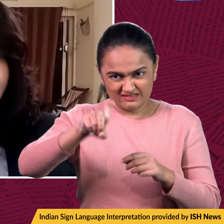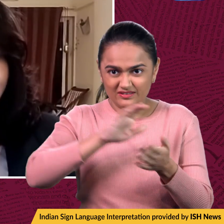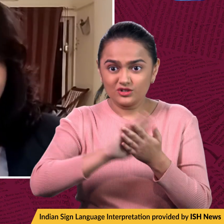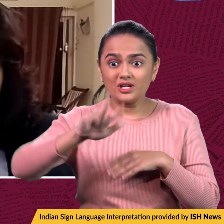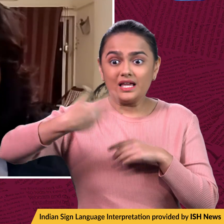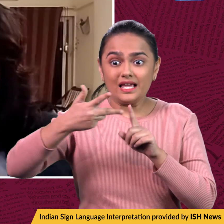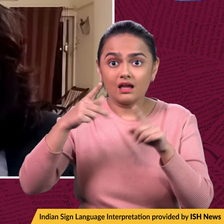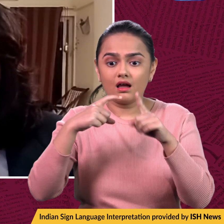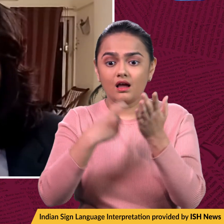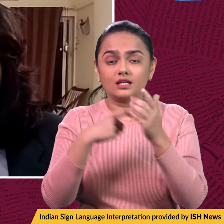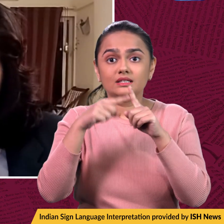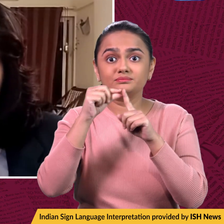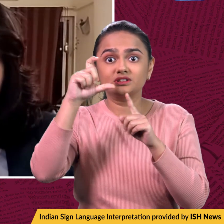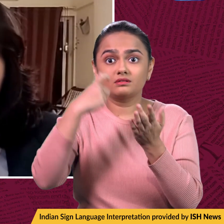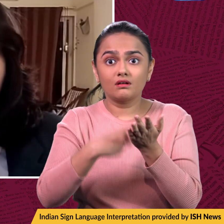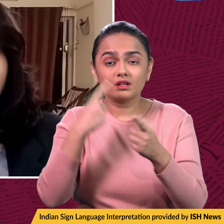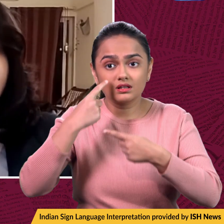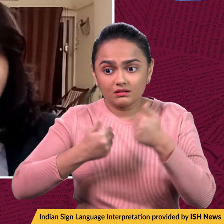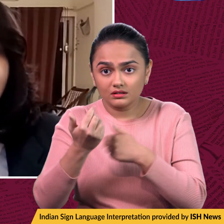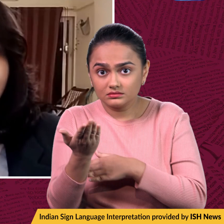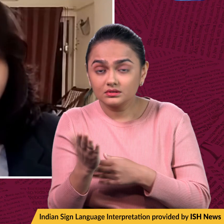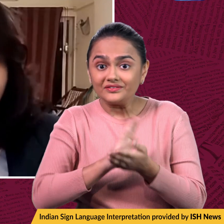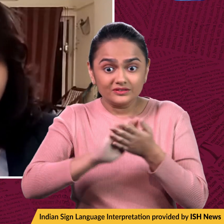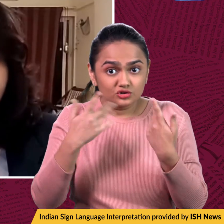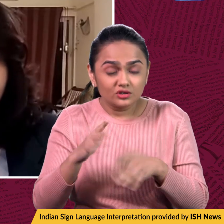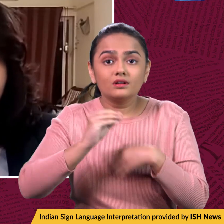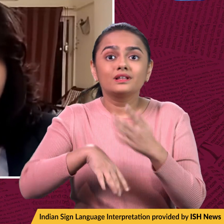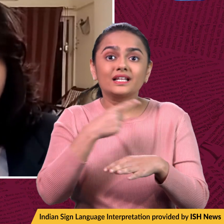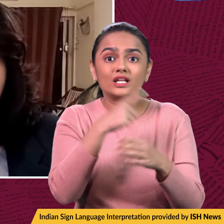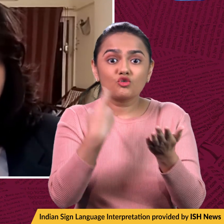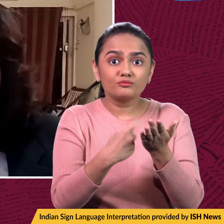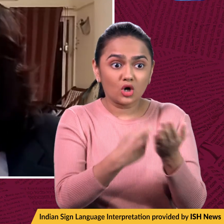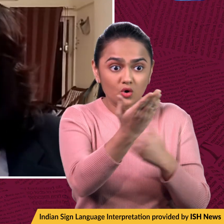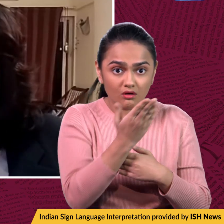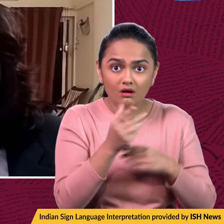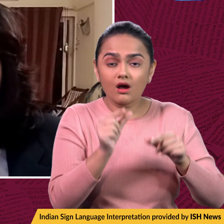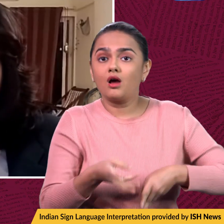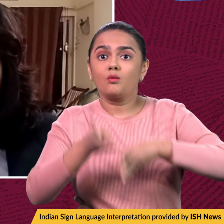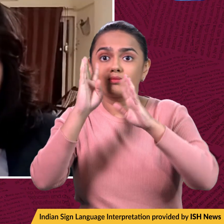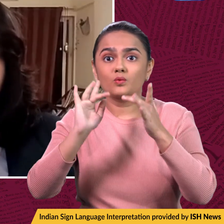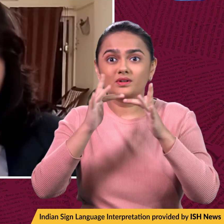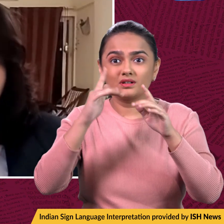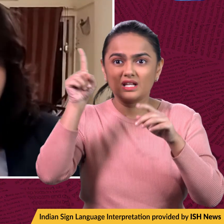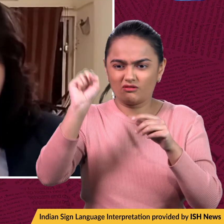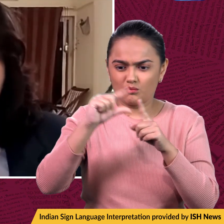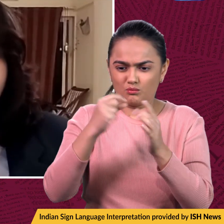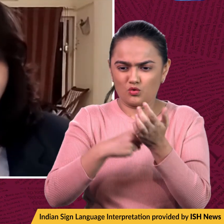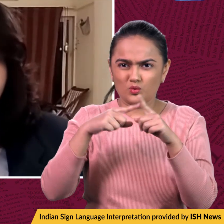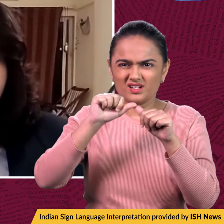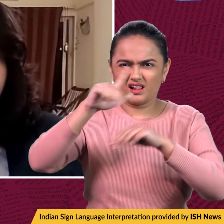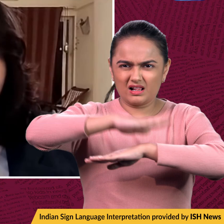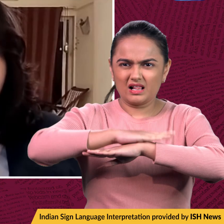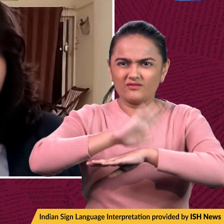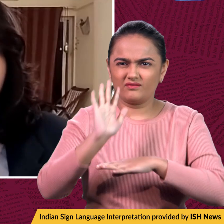on the 8th day of arrival in India. After this, they'll have to upload that RT-PCR test to an Air Suvidha portal, and